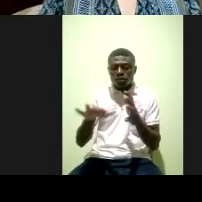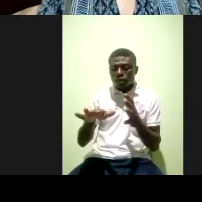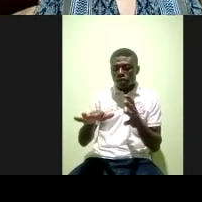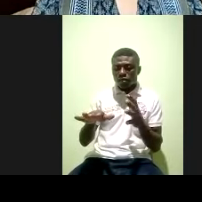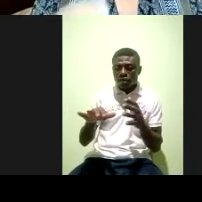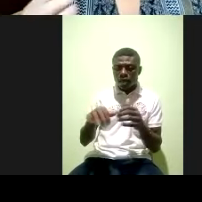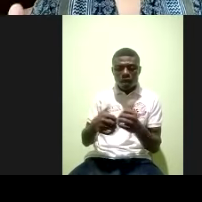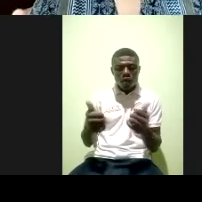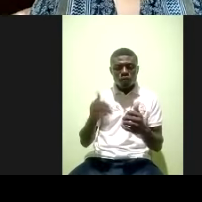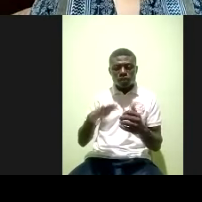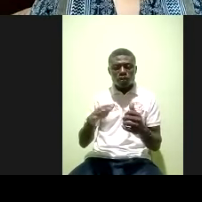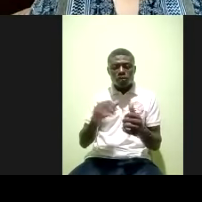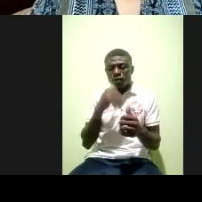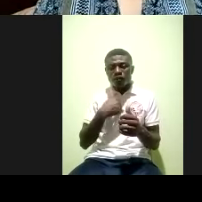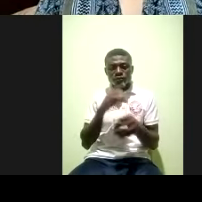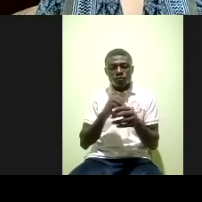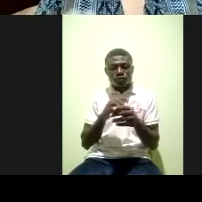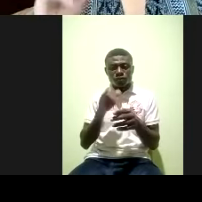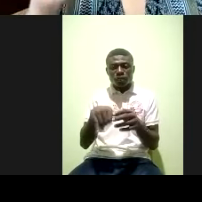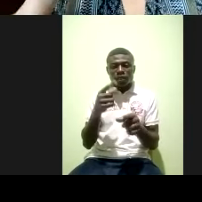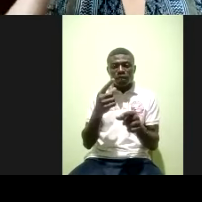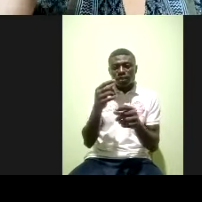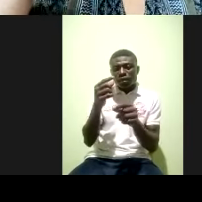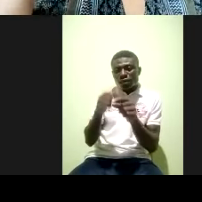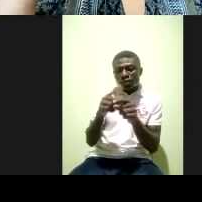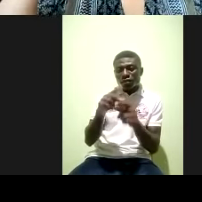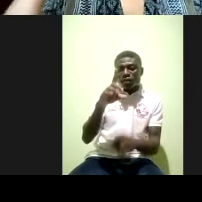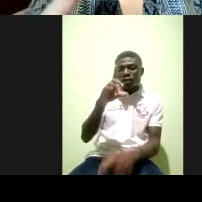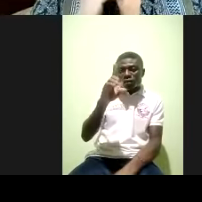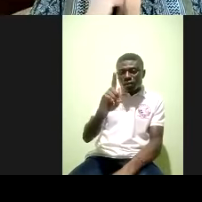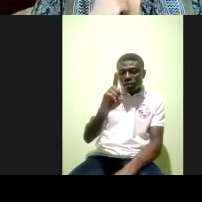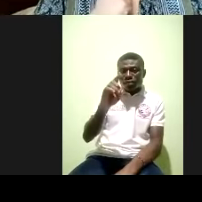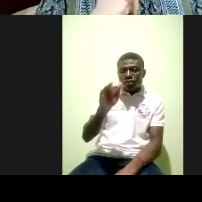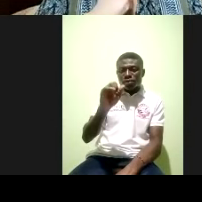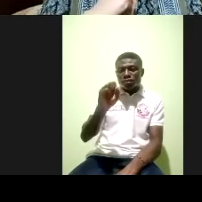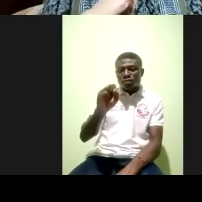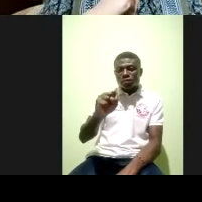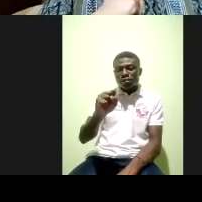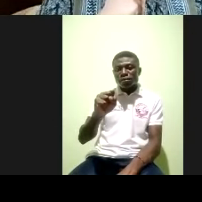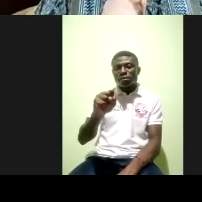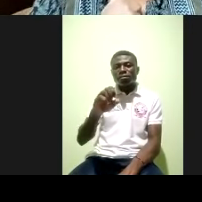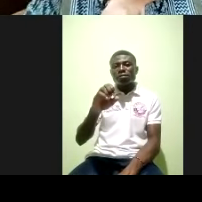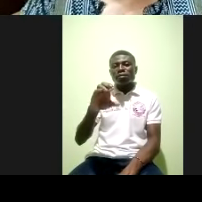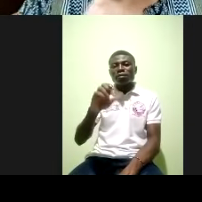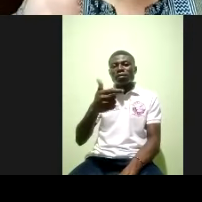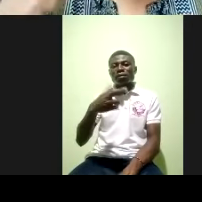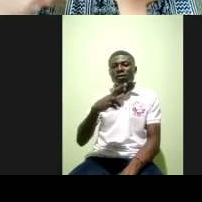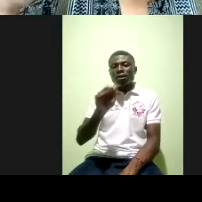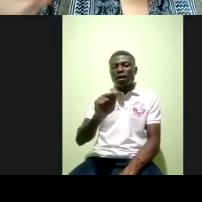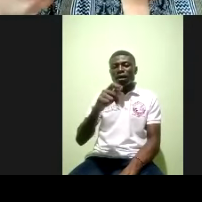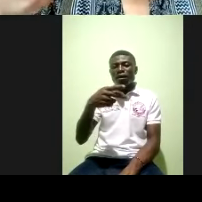disability, which is called the dysgraphia. So here a brief description of the types of learning